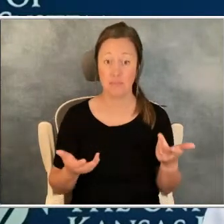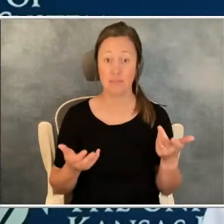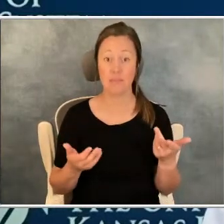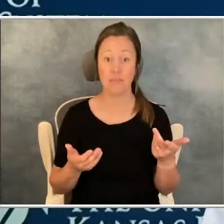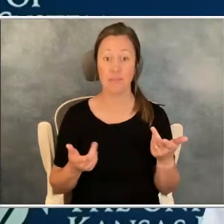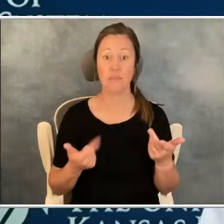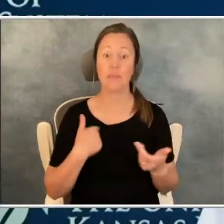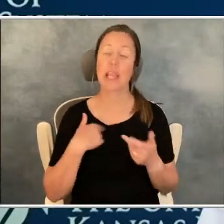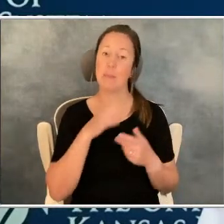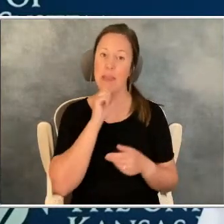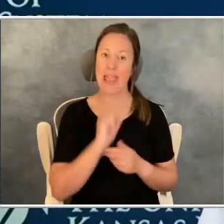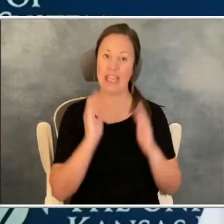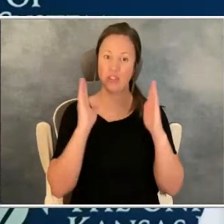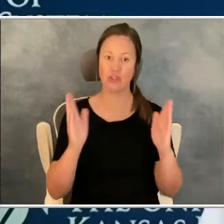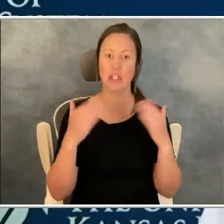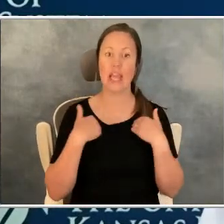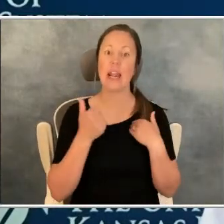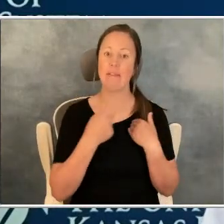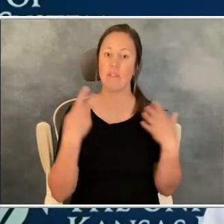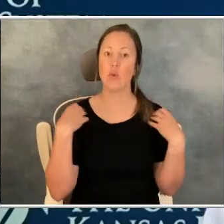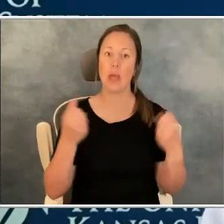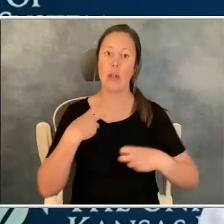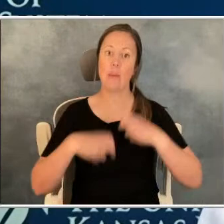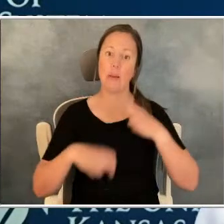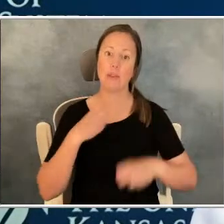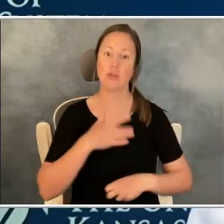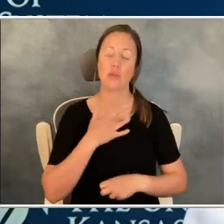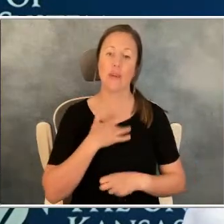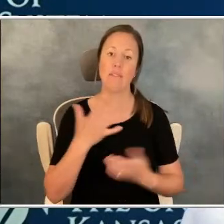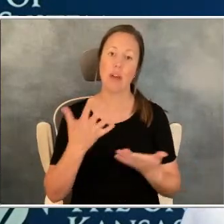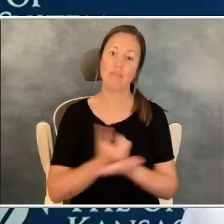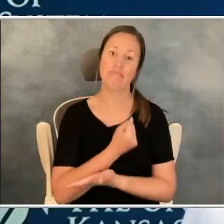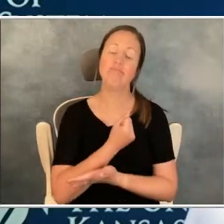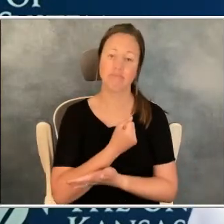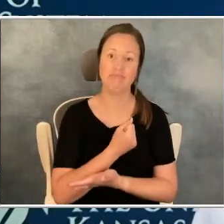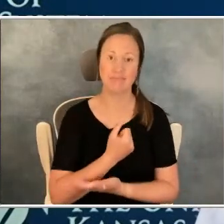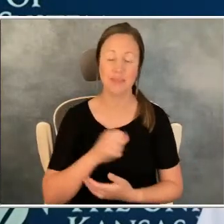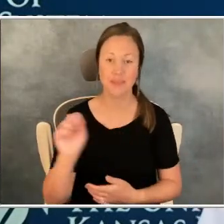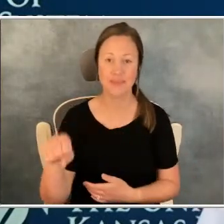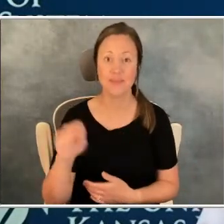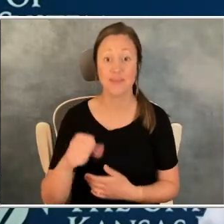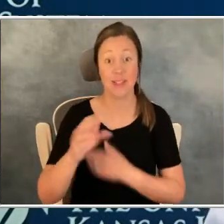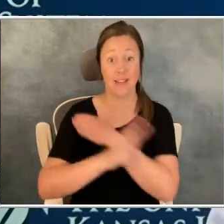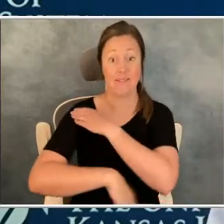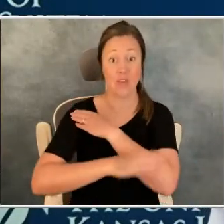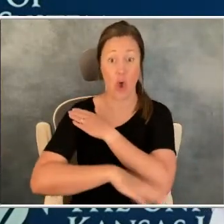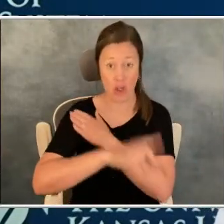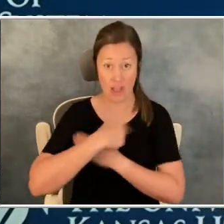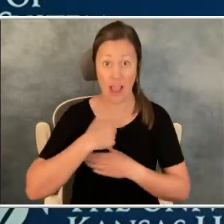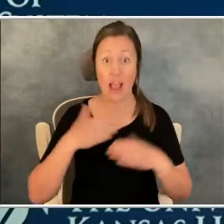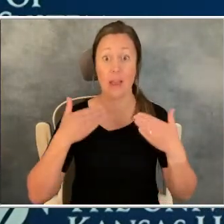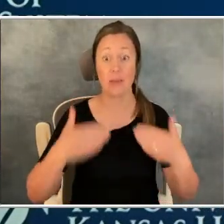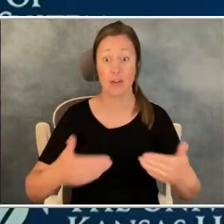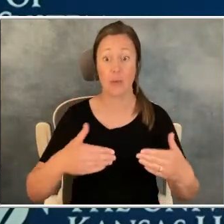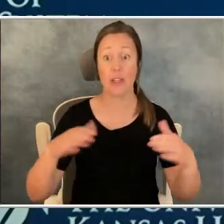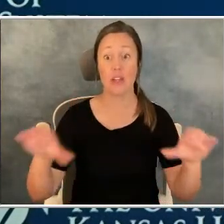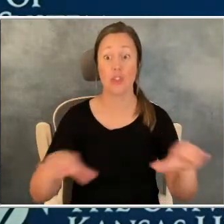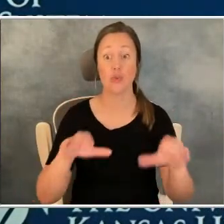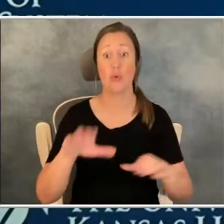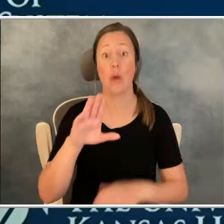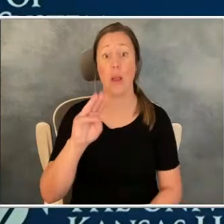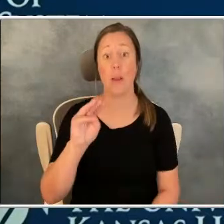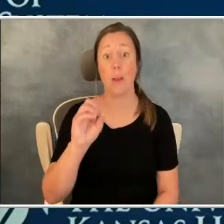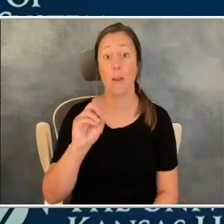and I have a couple of chronic health problems. So it's like, you know what? Go get the second booster. And this fall, you know what I'm going to do? I'm going to get the new monovalent vaccine directed